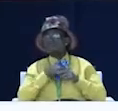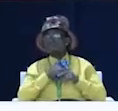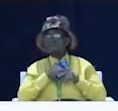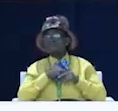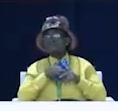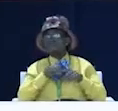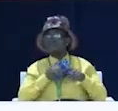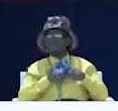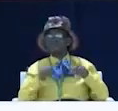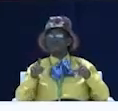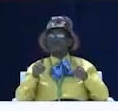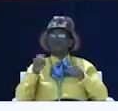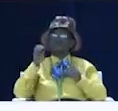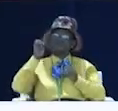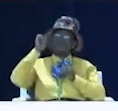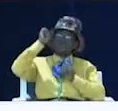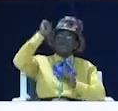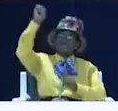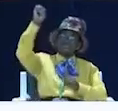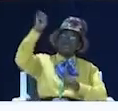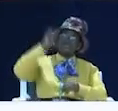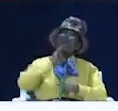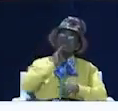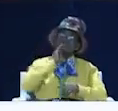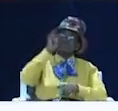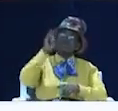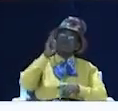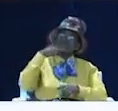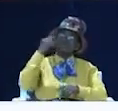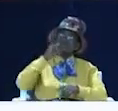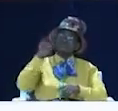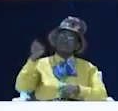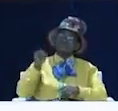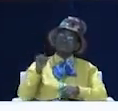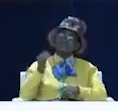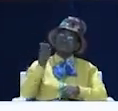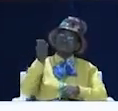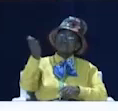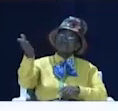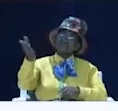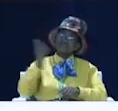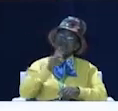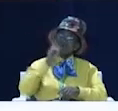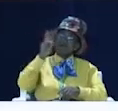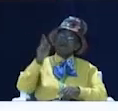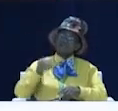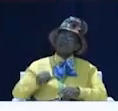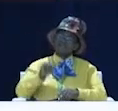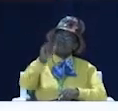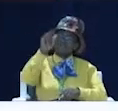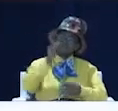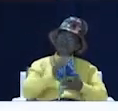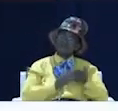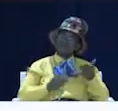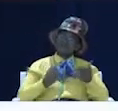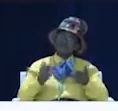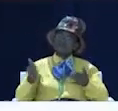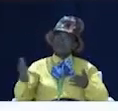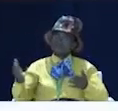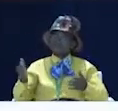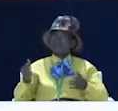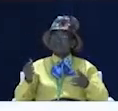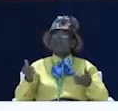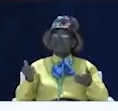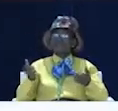But he says, there is some things left in some people, and whatever those things